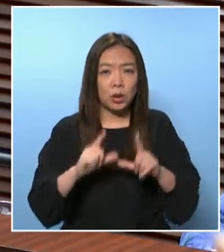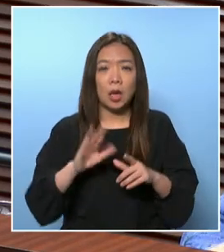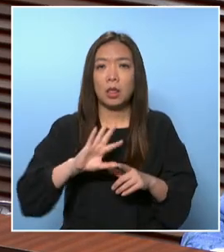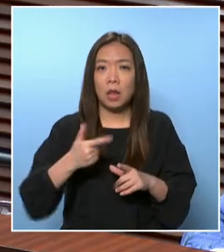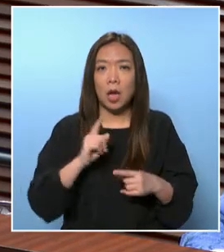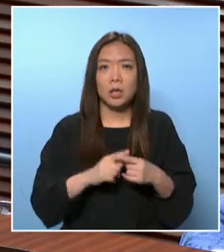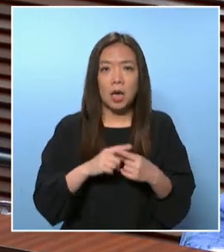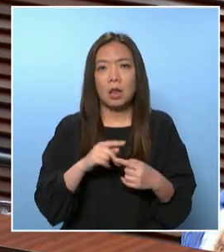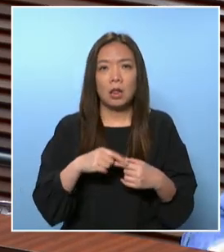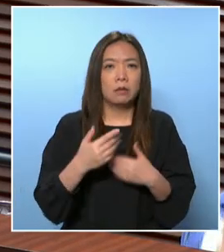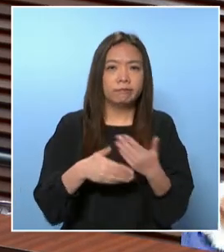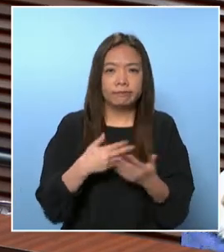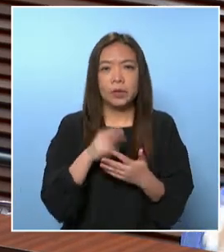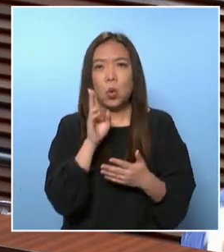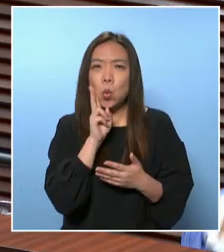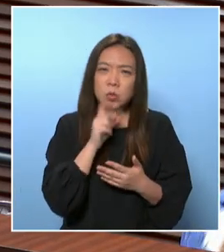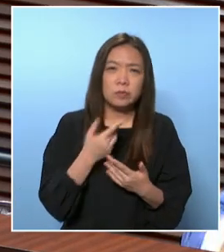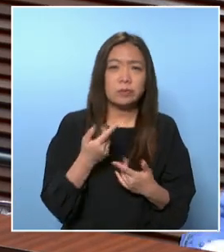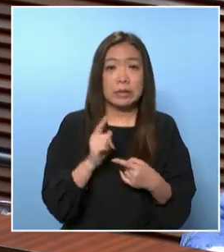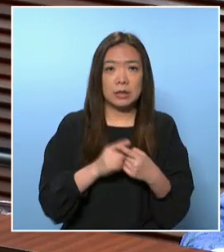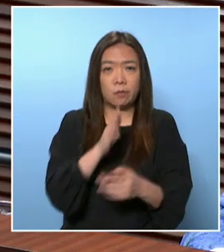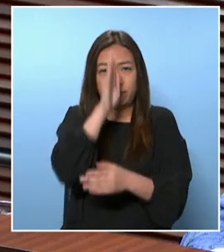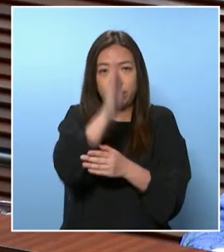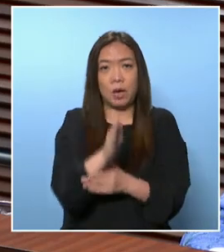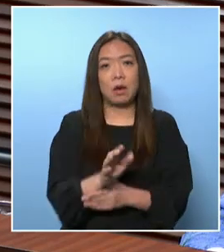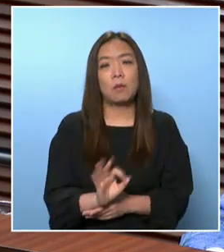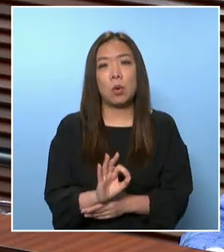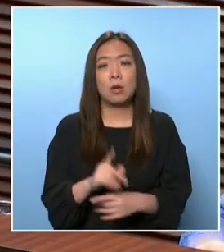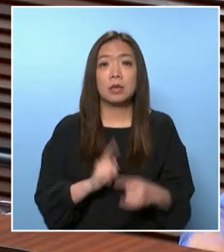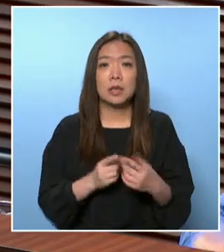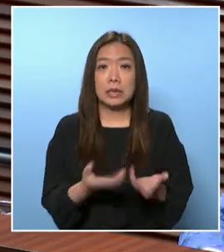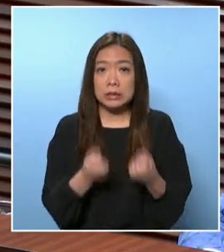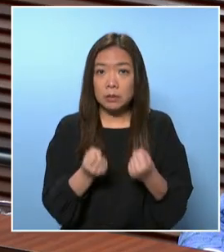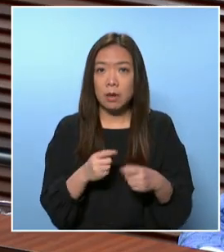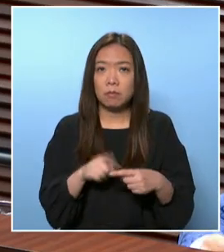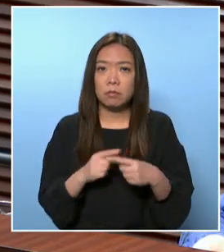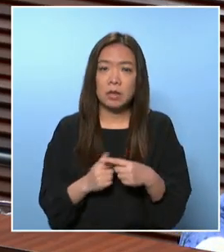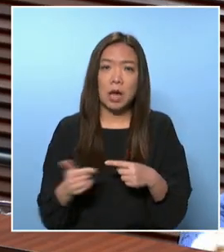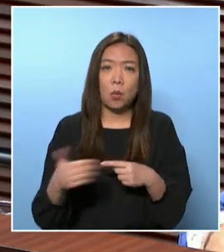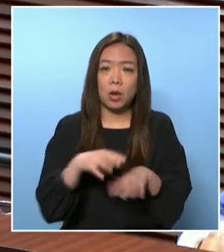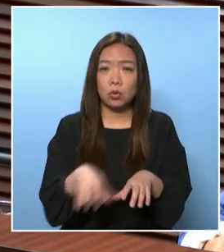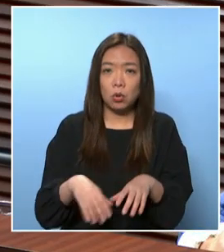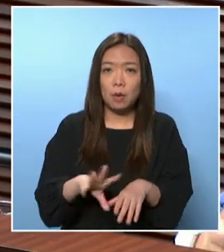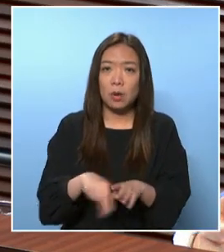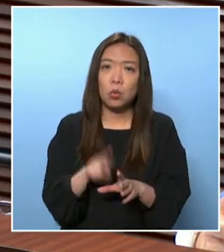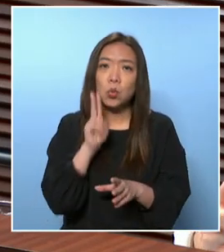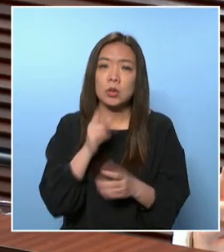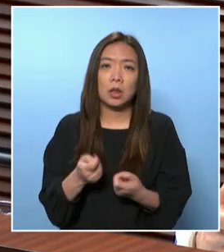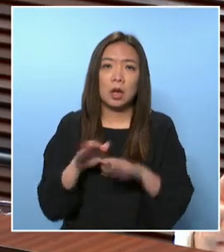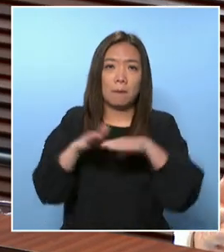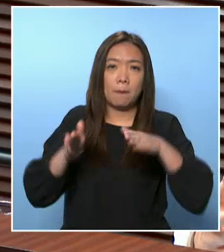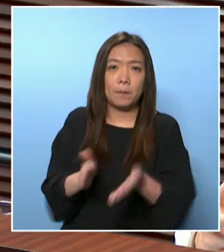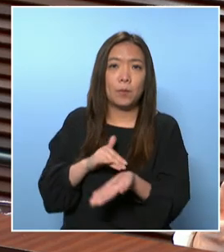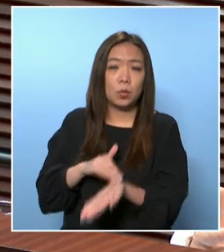The Undersecretary has really tried her best to address the questions, but she has been beating about the bush. In terms of the